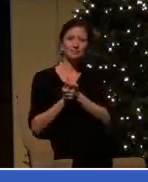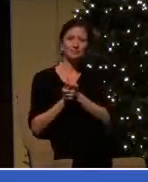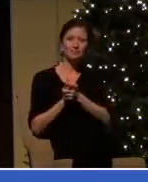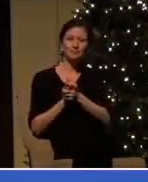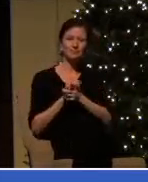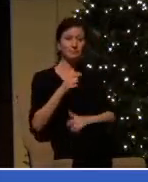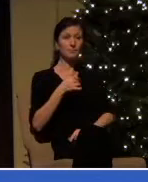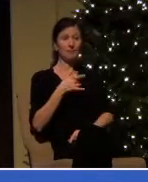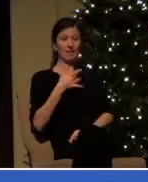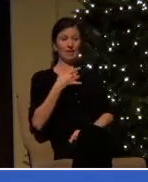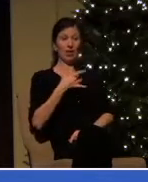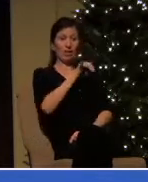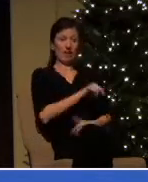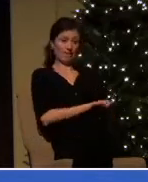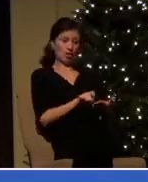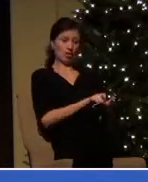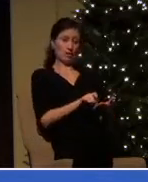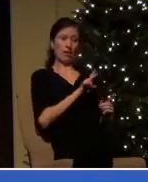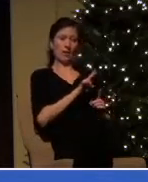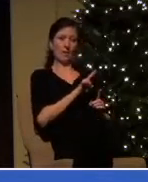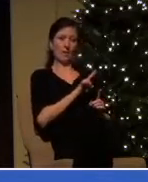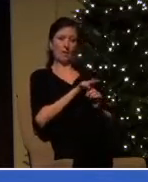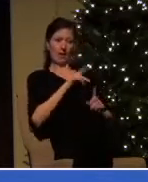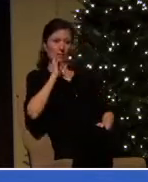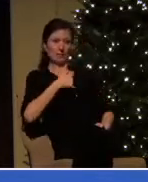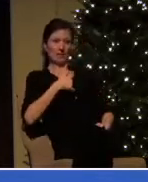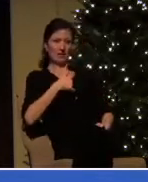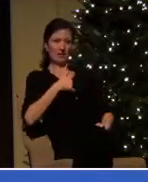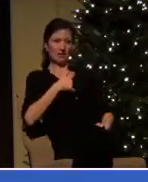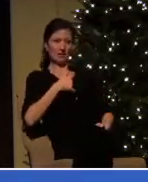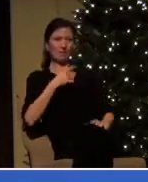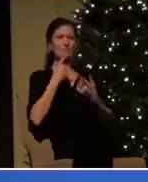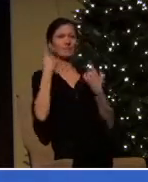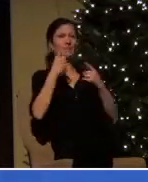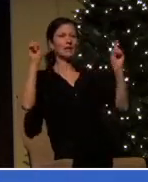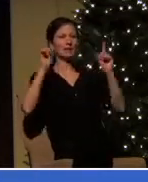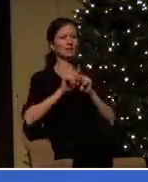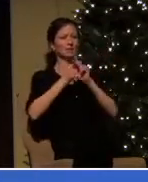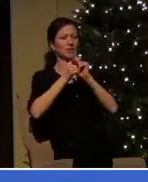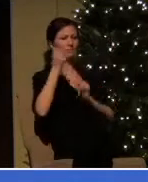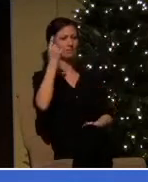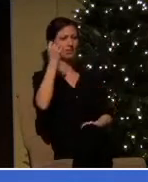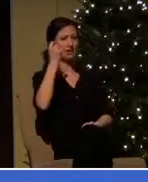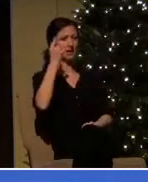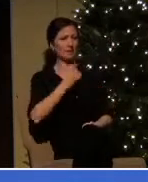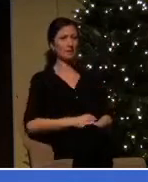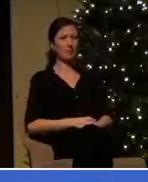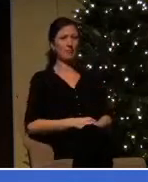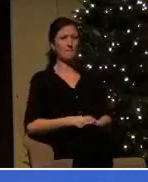it applied, I began to understand something that I had missed the first time around, and that is this. Many